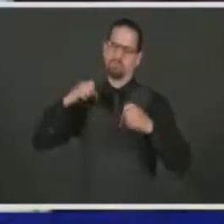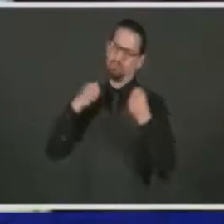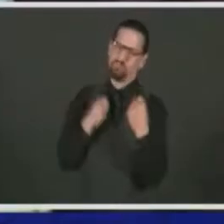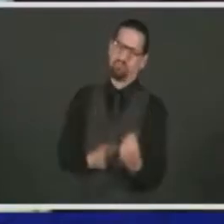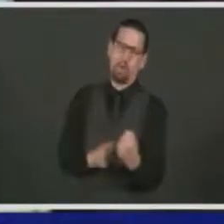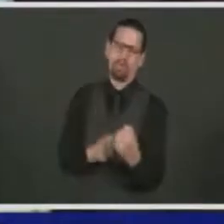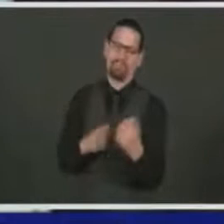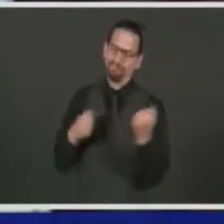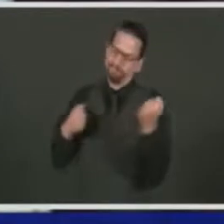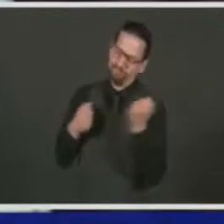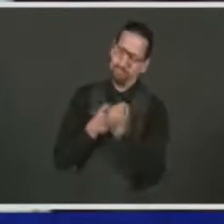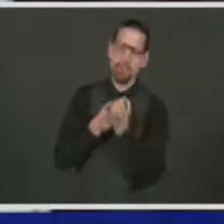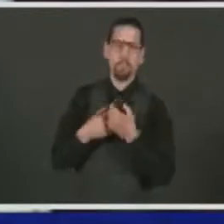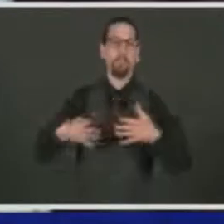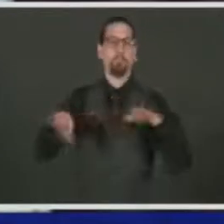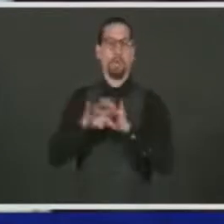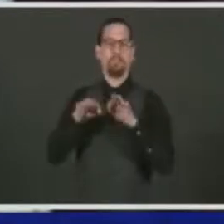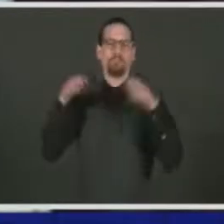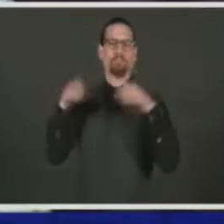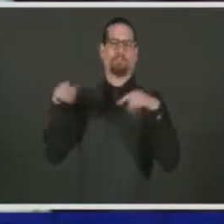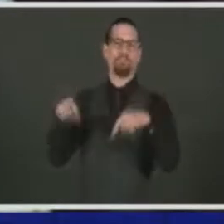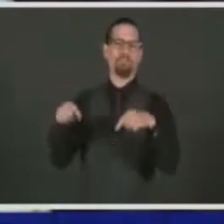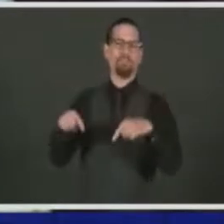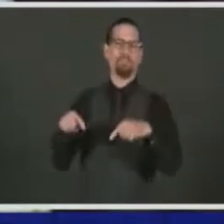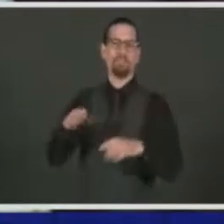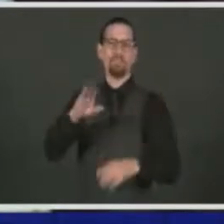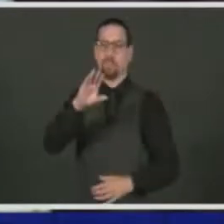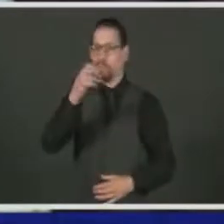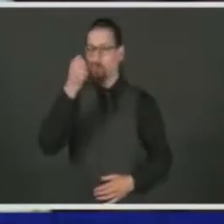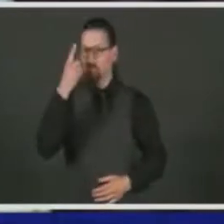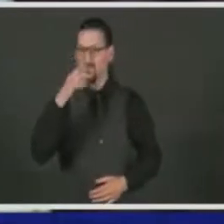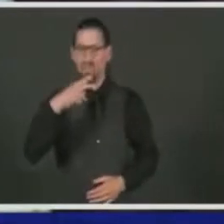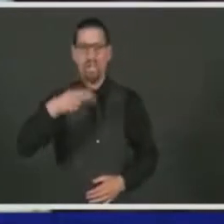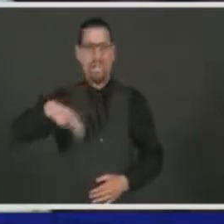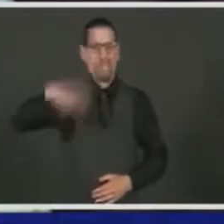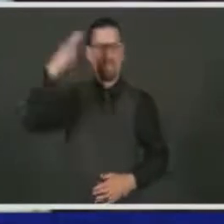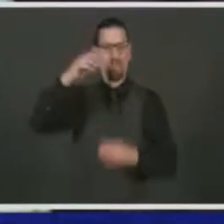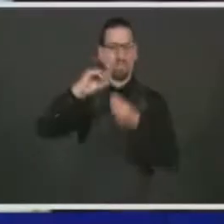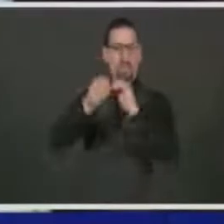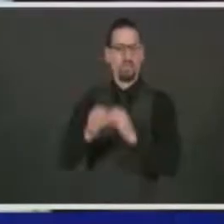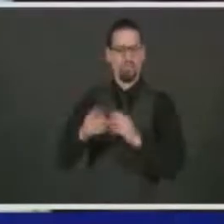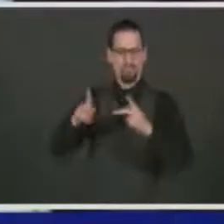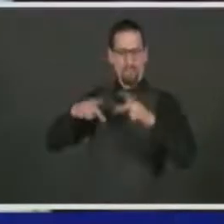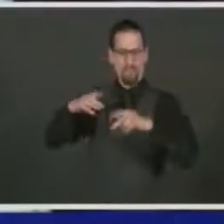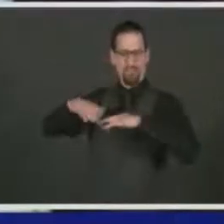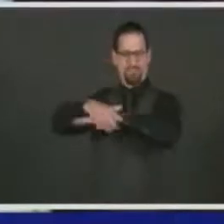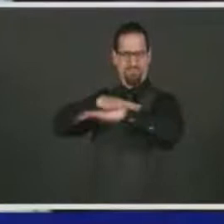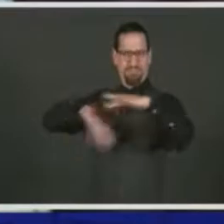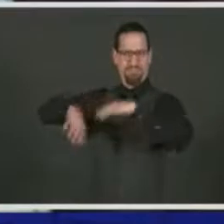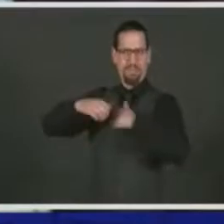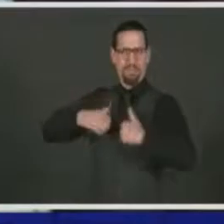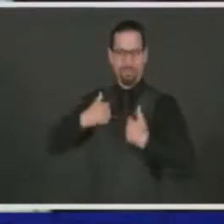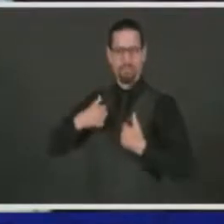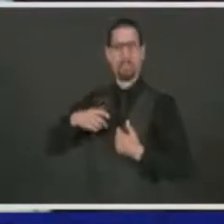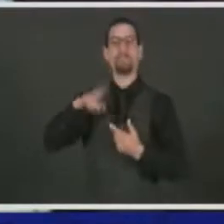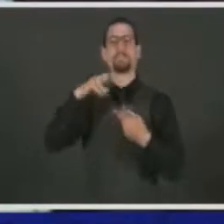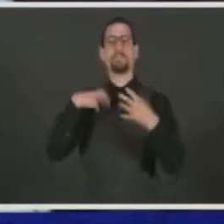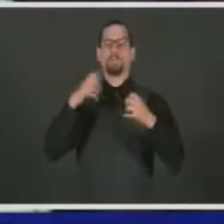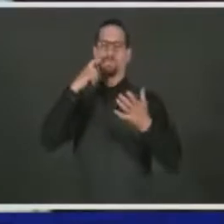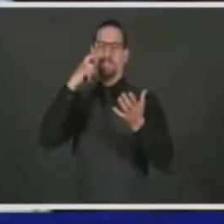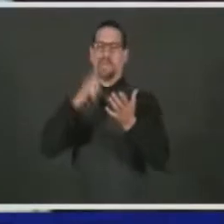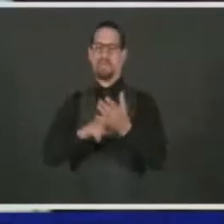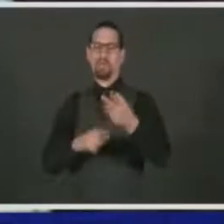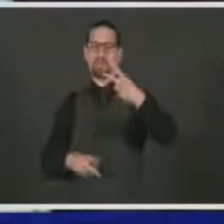For the high density communities, I also want to acknowledge Mayor Grebian in Pawtucket and Mayor Diosa in Central